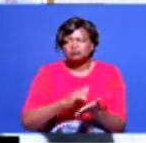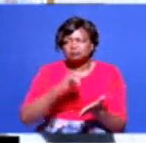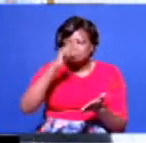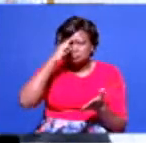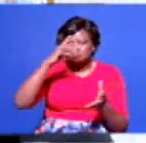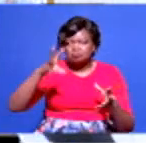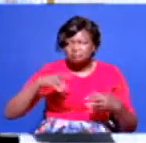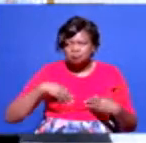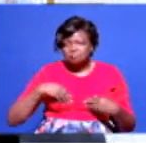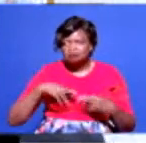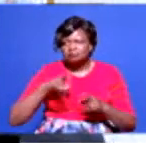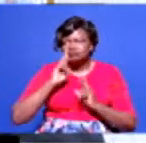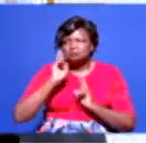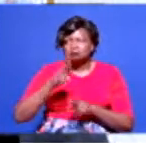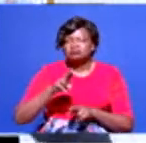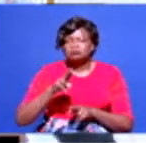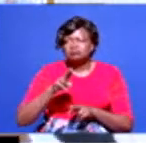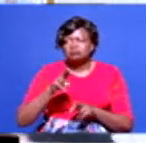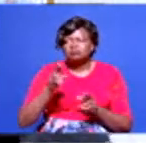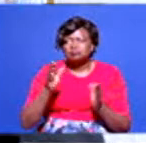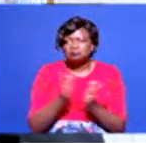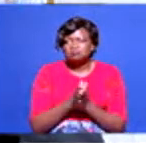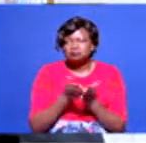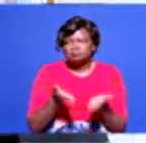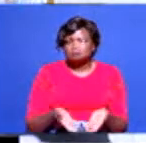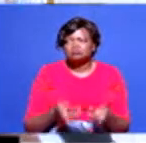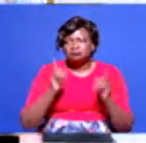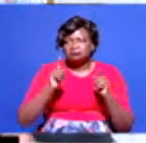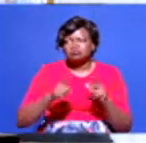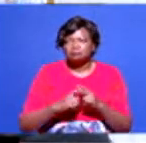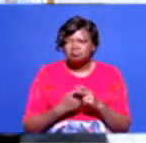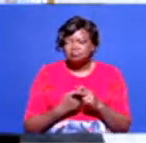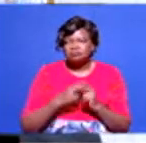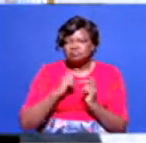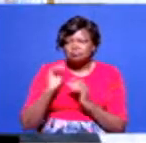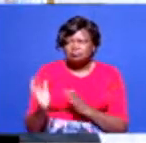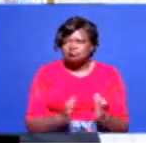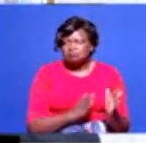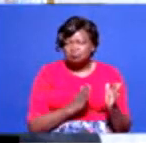accepted the results, and now we shall start preparing